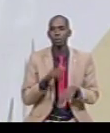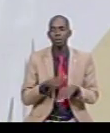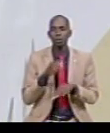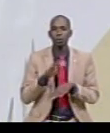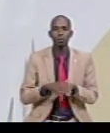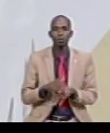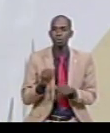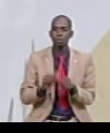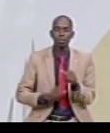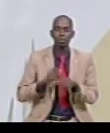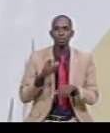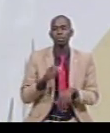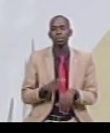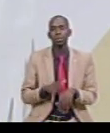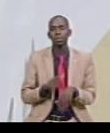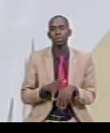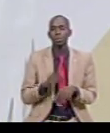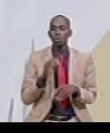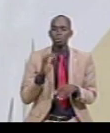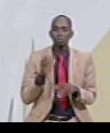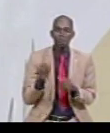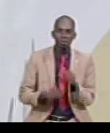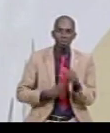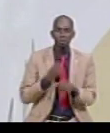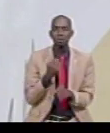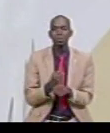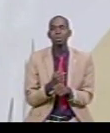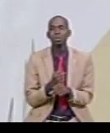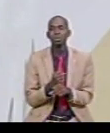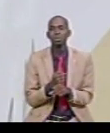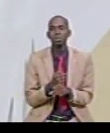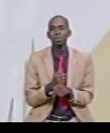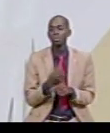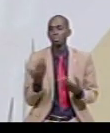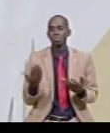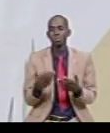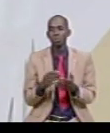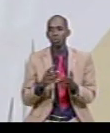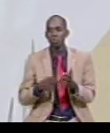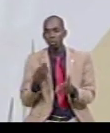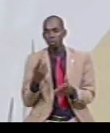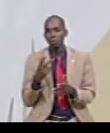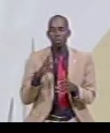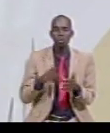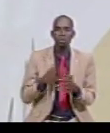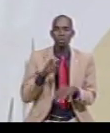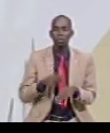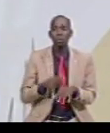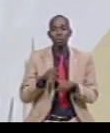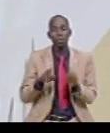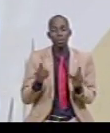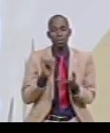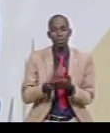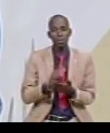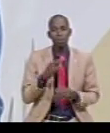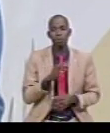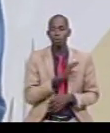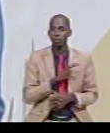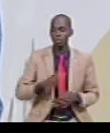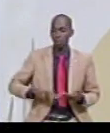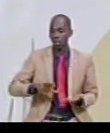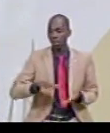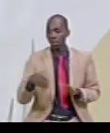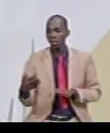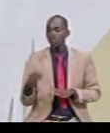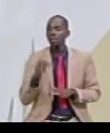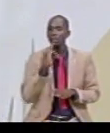basis, on a yearly basis, on an annual basis. But the sacrifice of Christ is once and for all. In